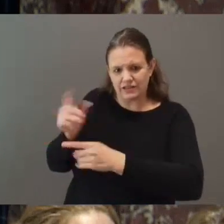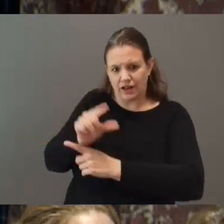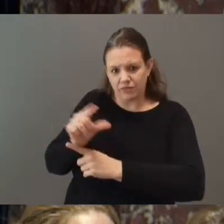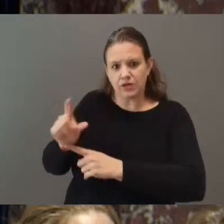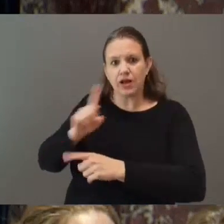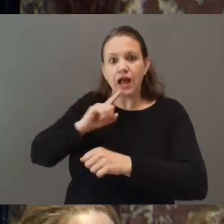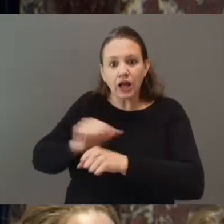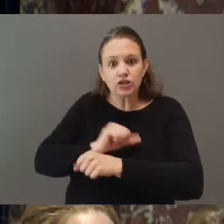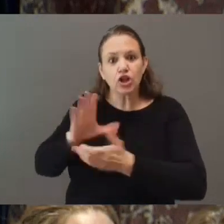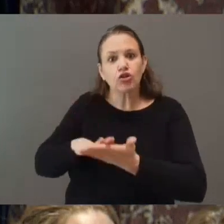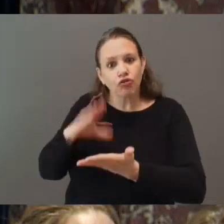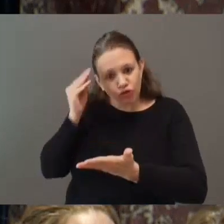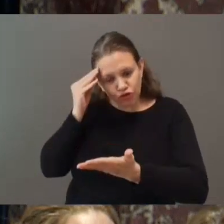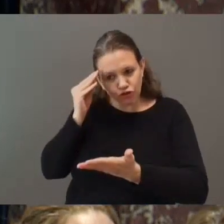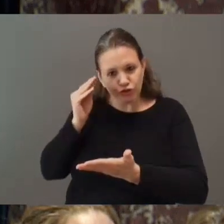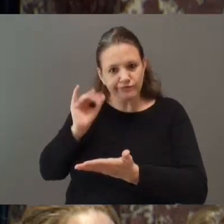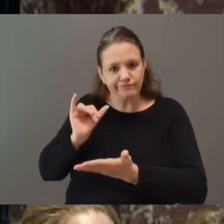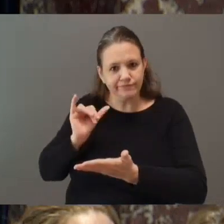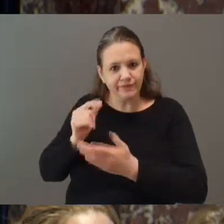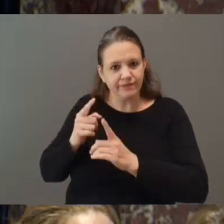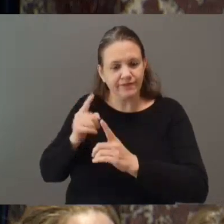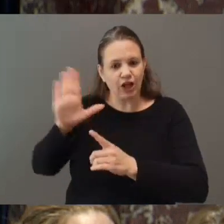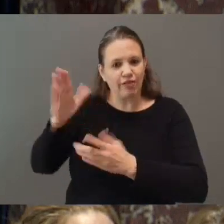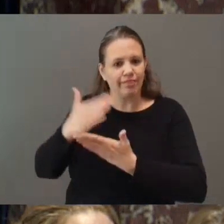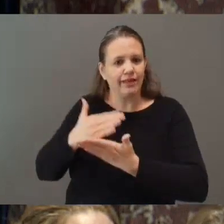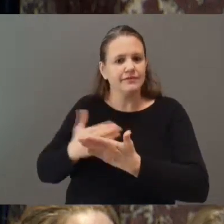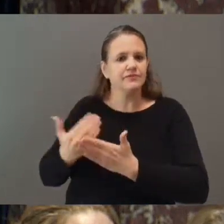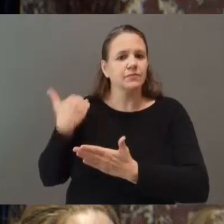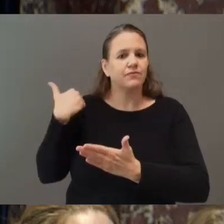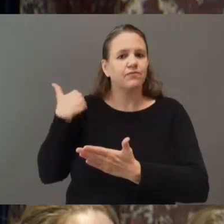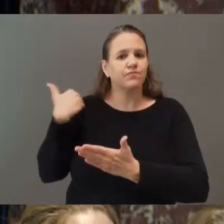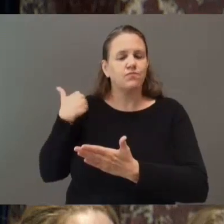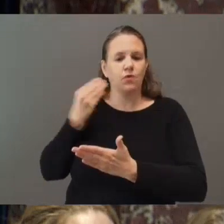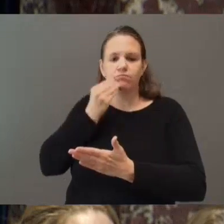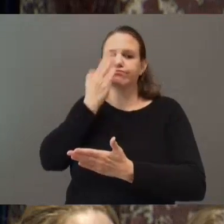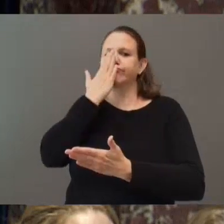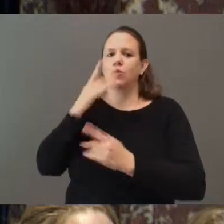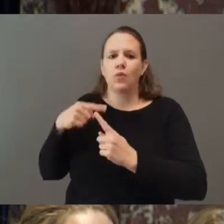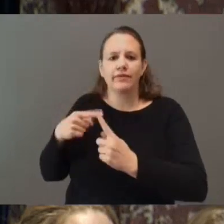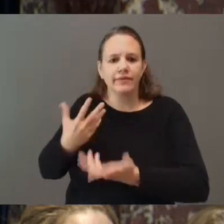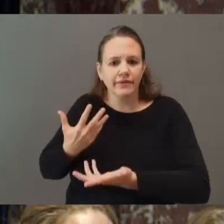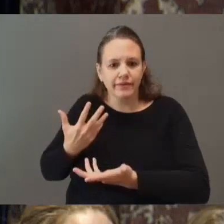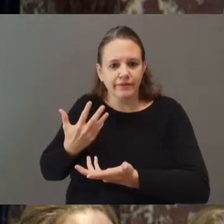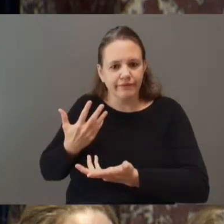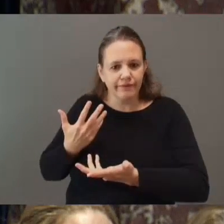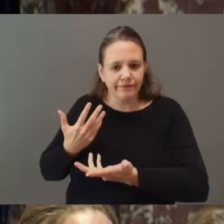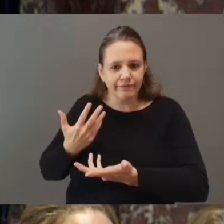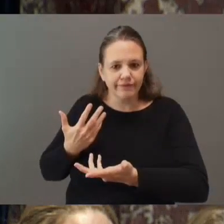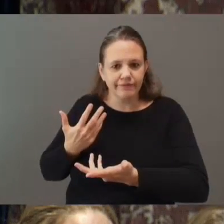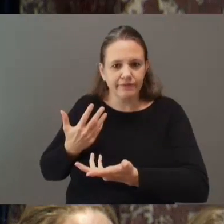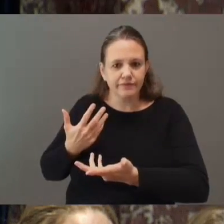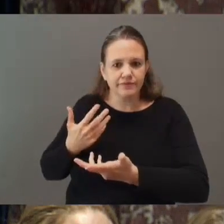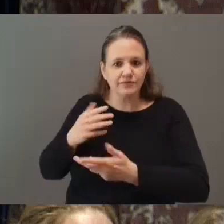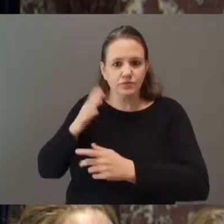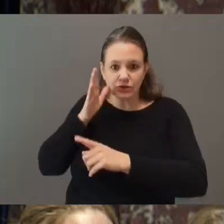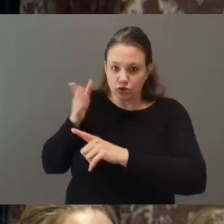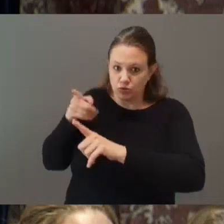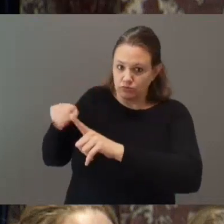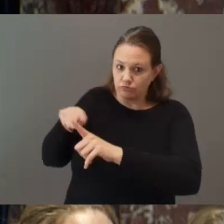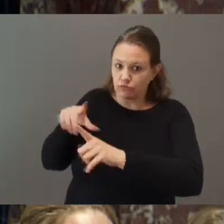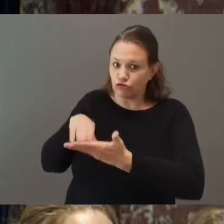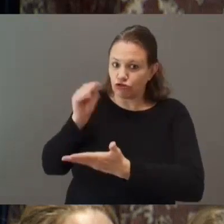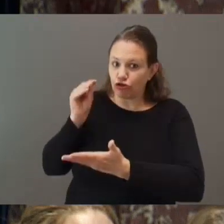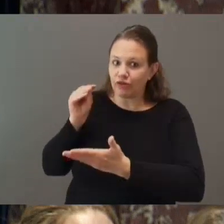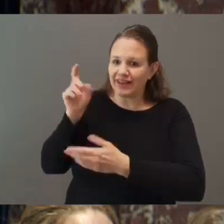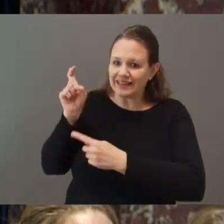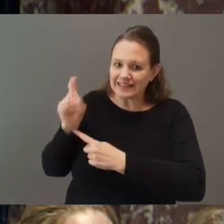from what the mistakes have been made in the past years? When will they learn that they need to get their crews in there quickly, they need to use locals to be able to attack